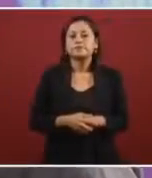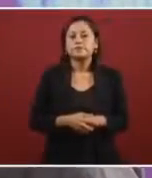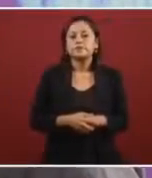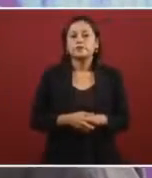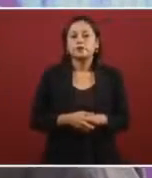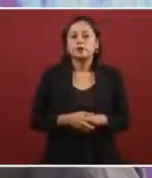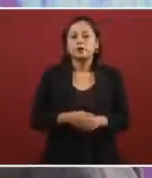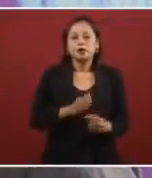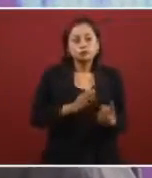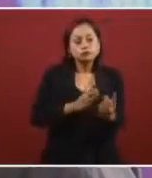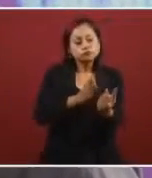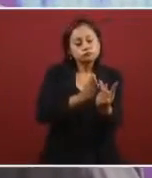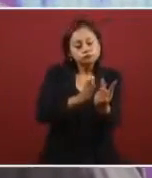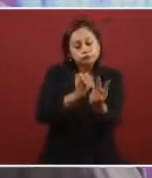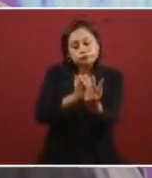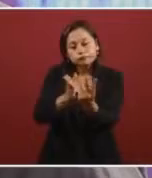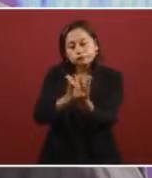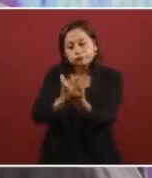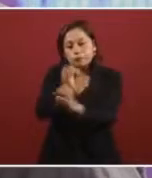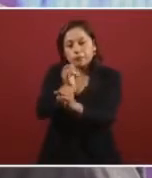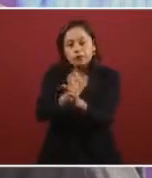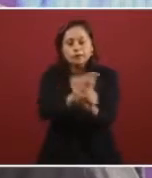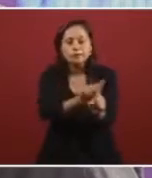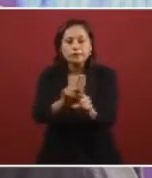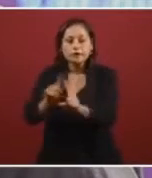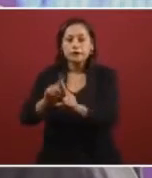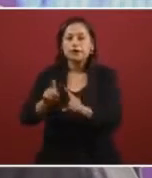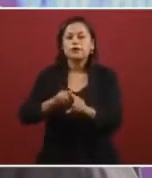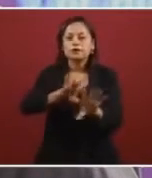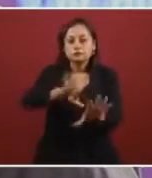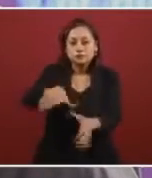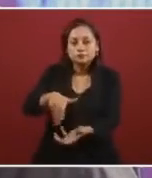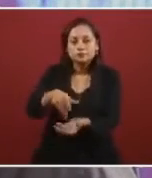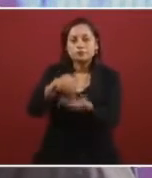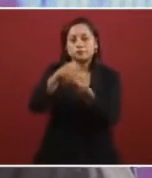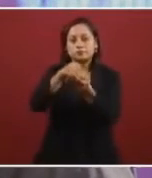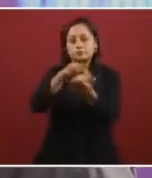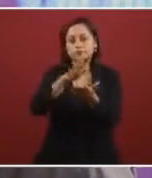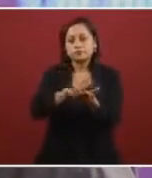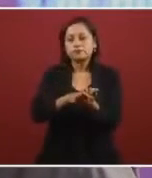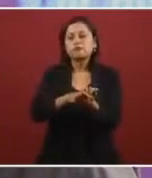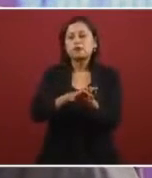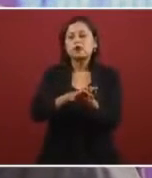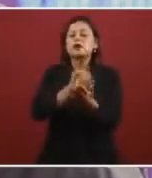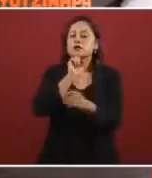taking las líneas de all, investigación every line of de los informes investigation del of grupo the interdisciplinario de information expertos